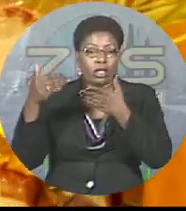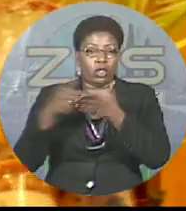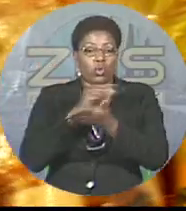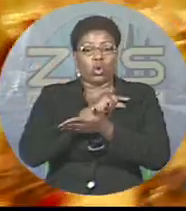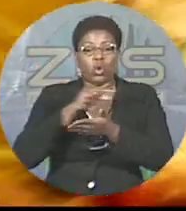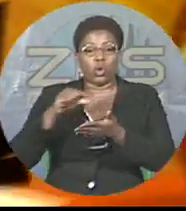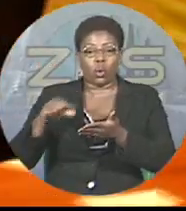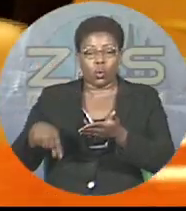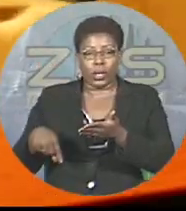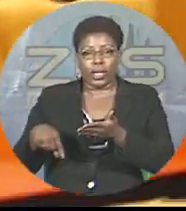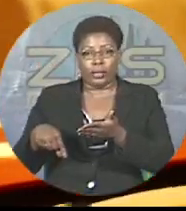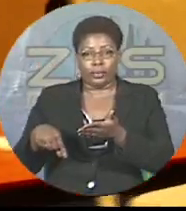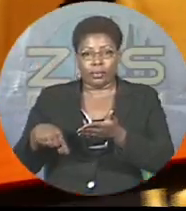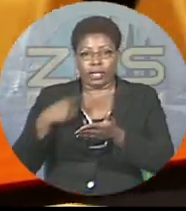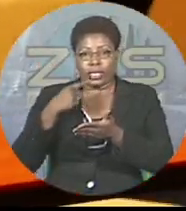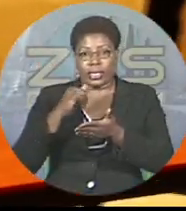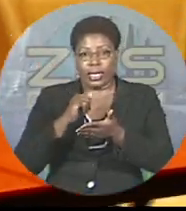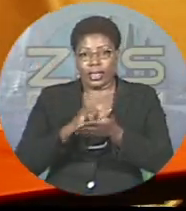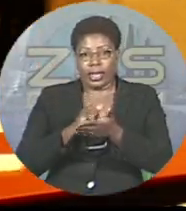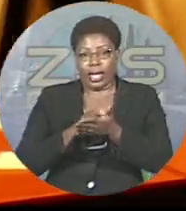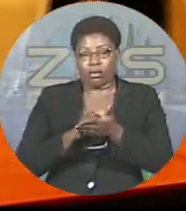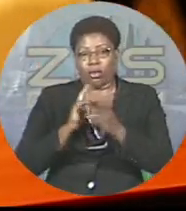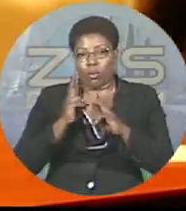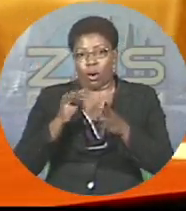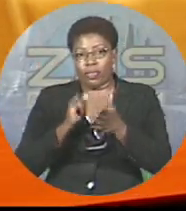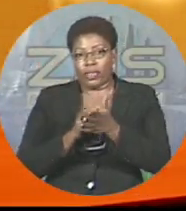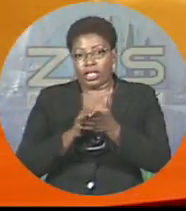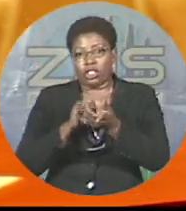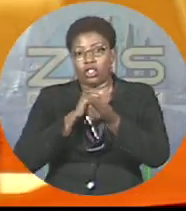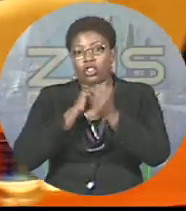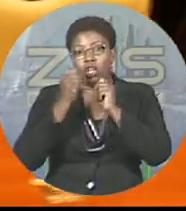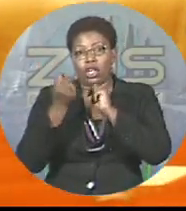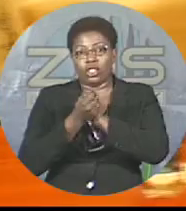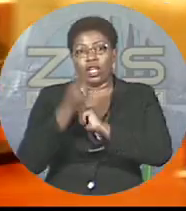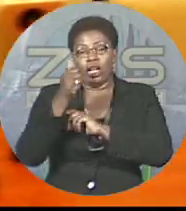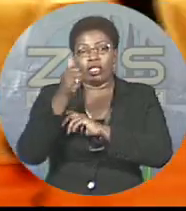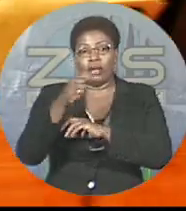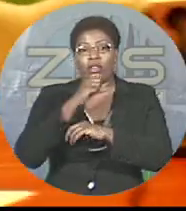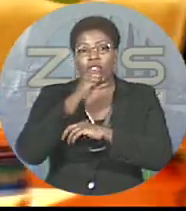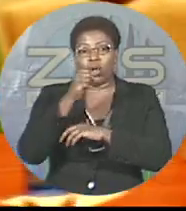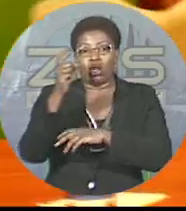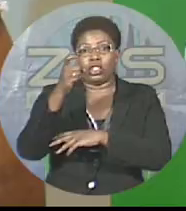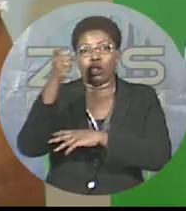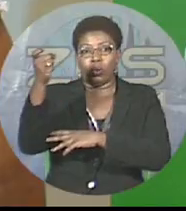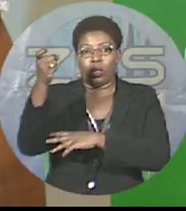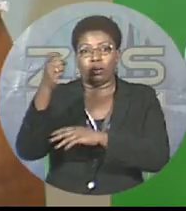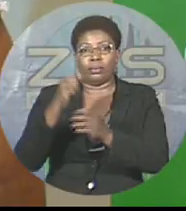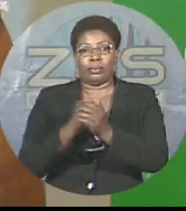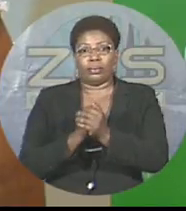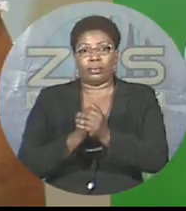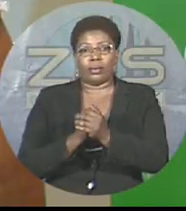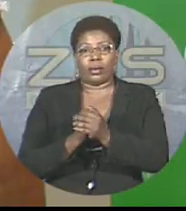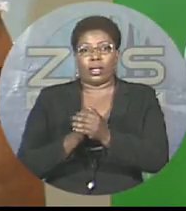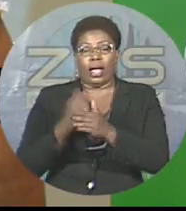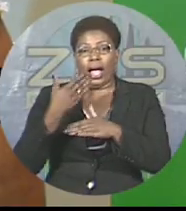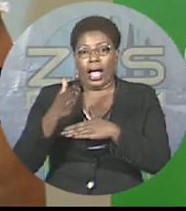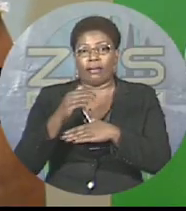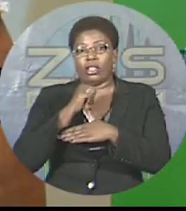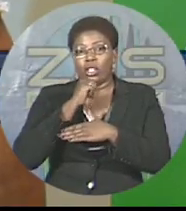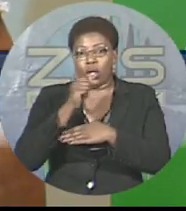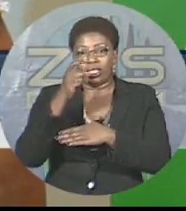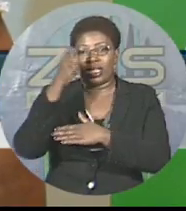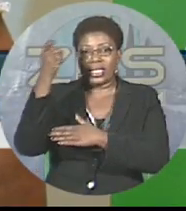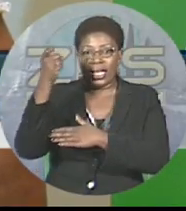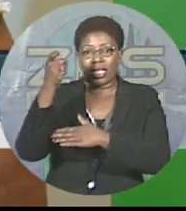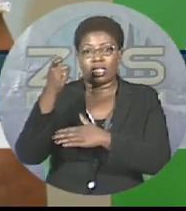told reporters at the post-pageant press conference that she transformed herself to ensure she won the crown. After not being